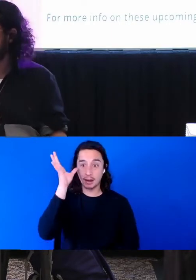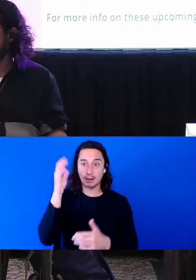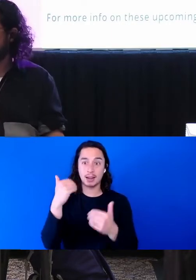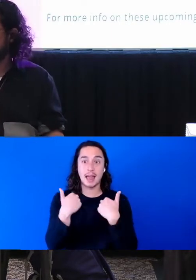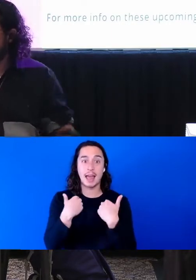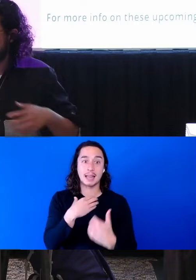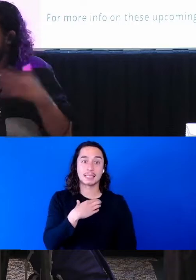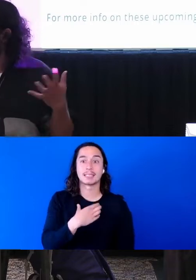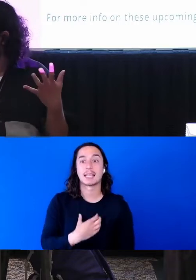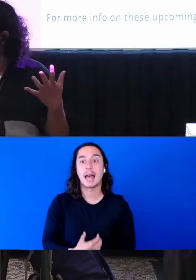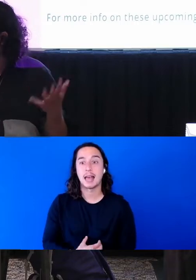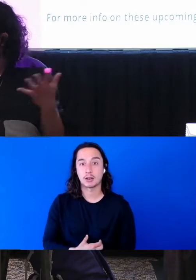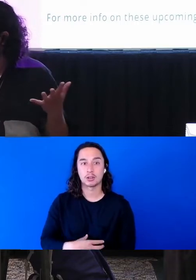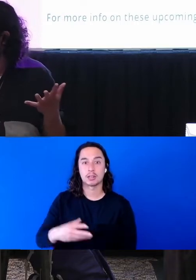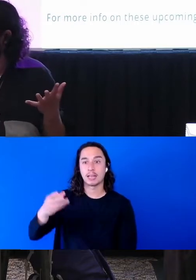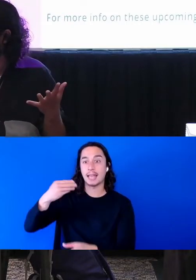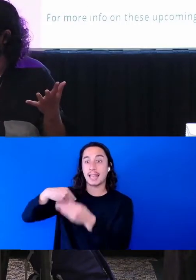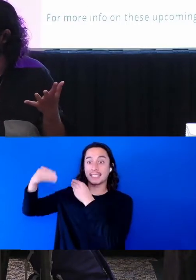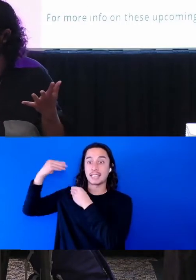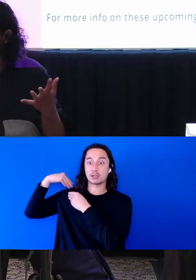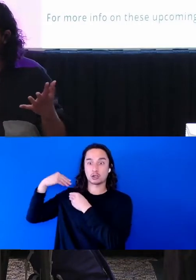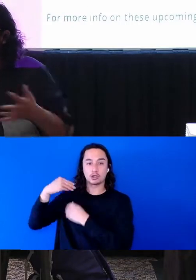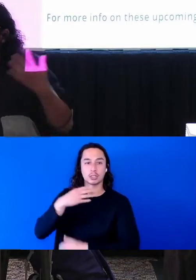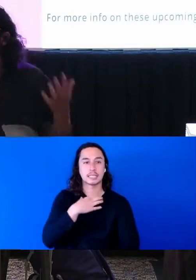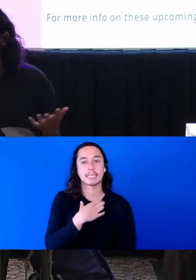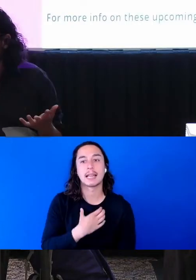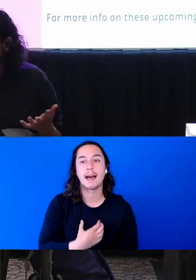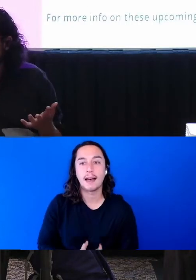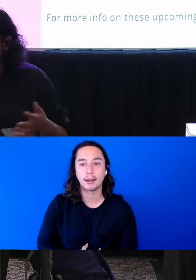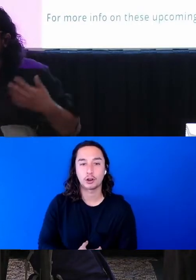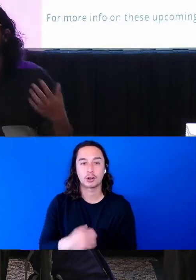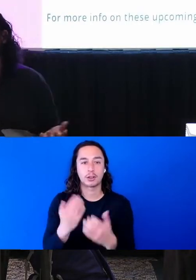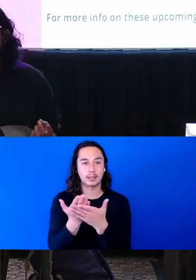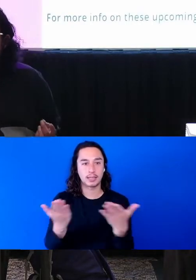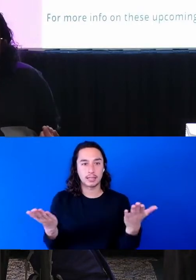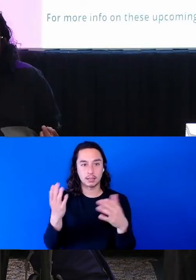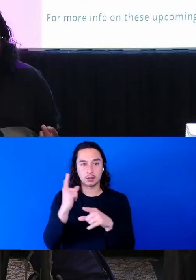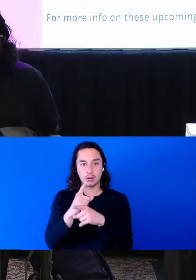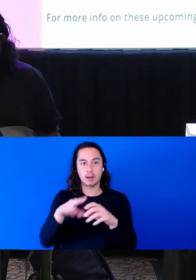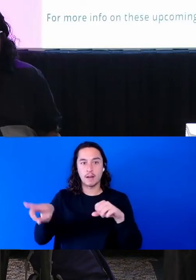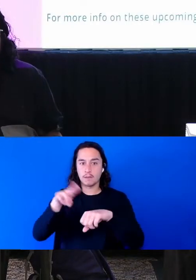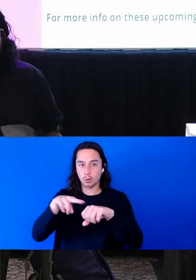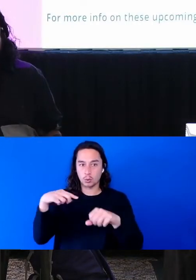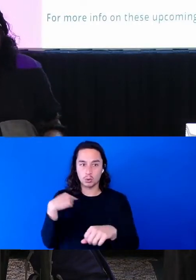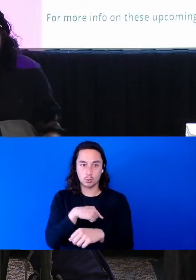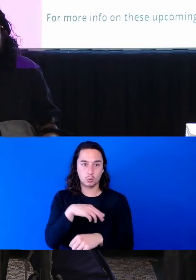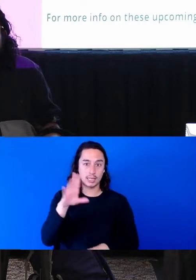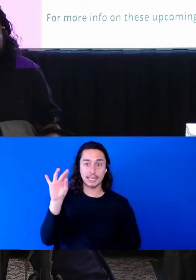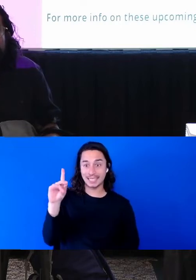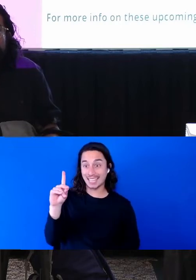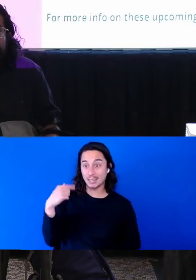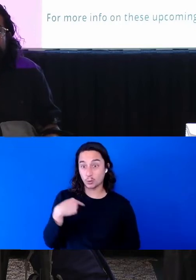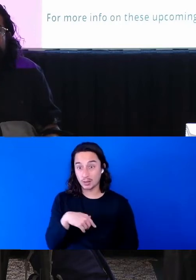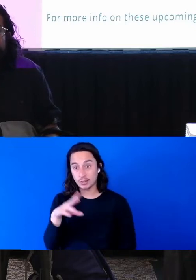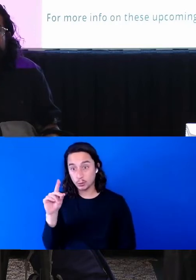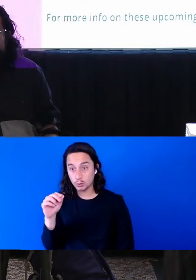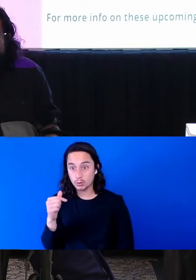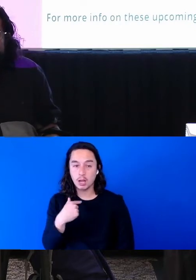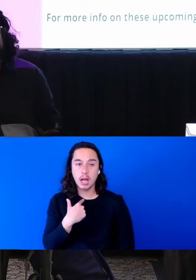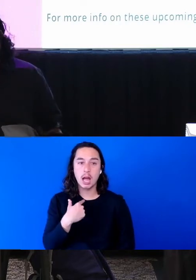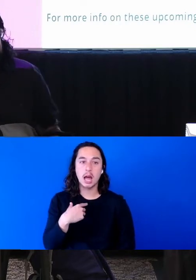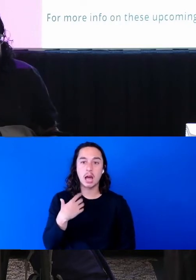Their ancestors desired things. Like, of course we did, and of course we do. So I'm desperate to know